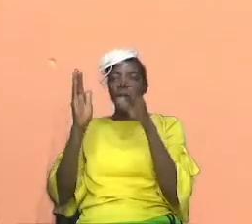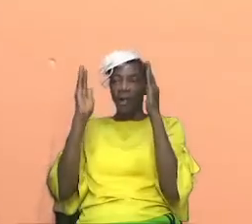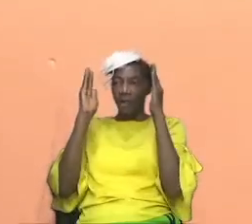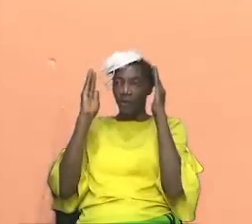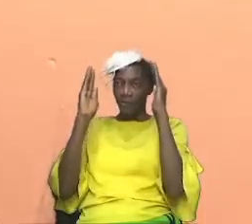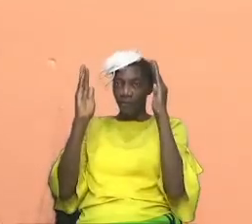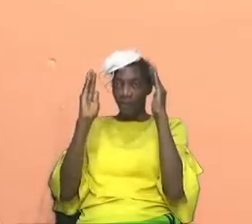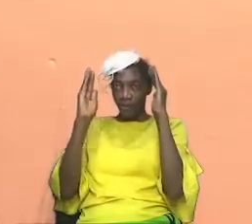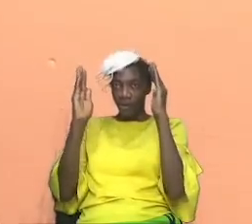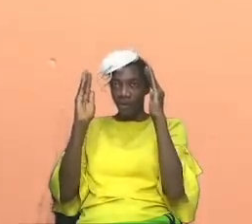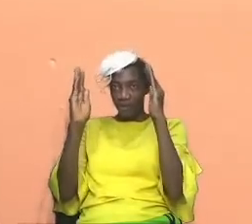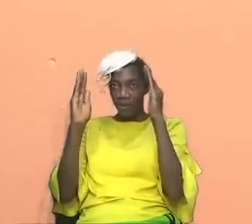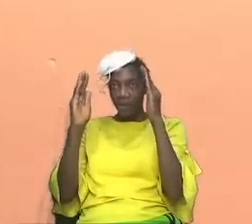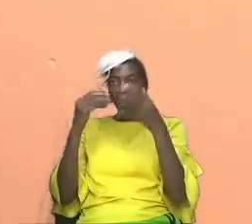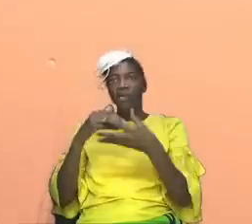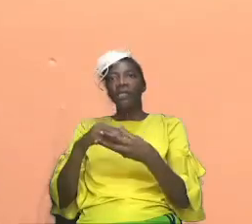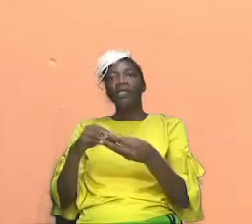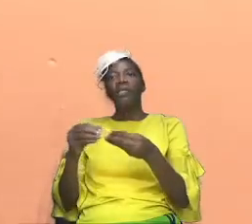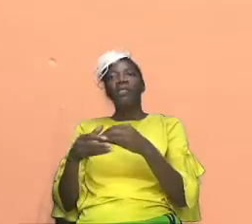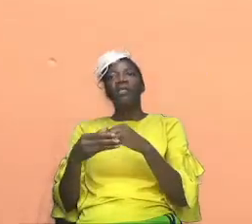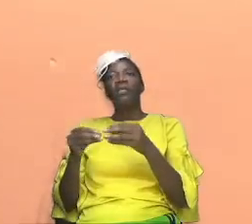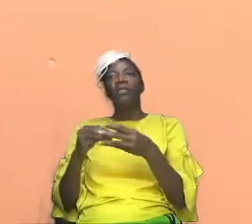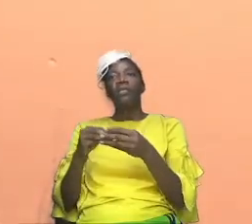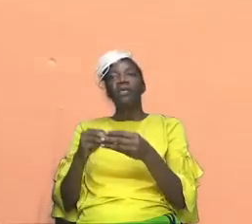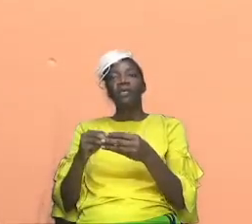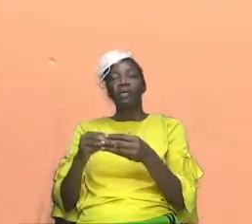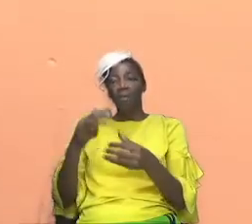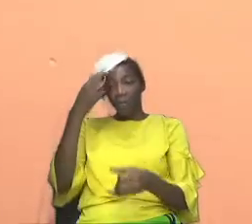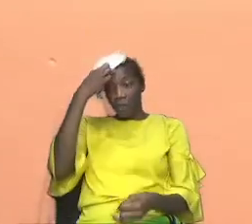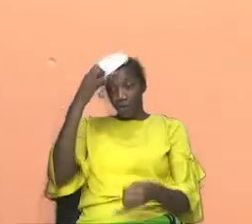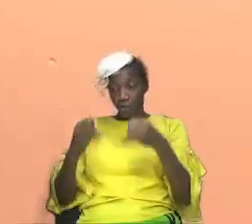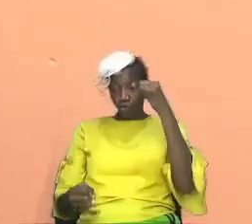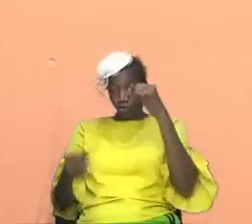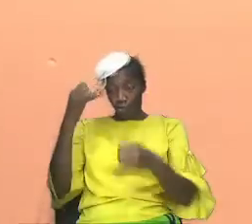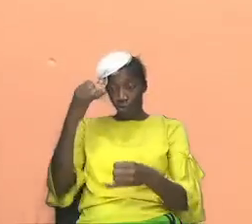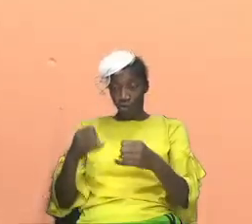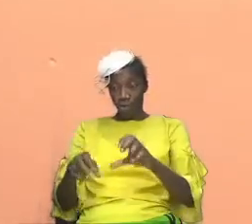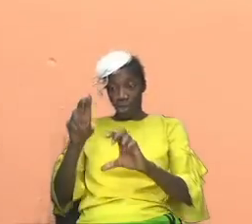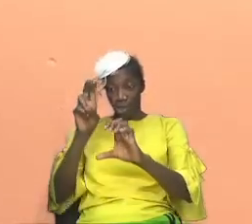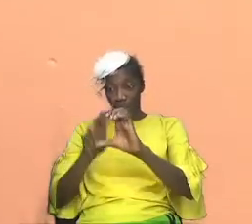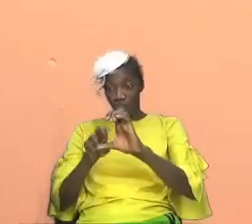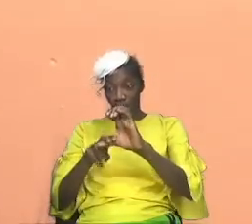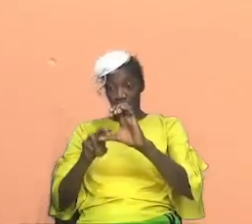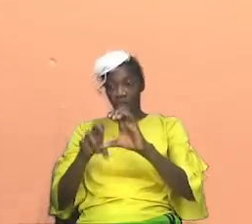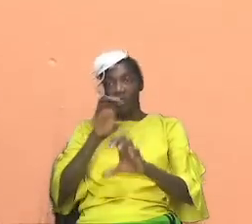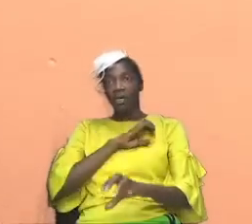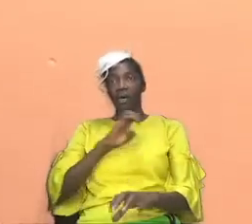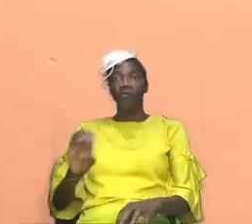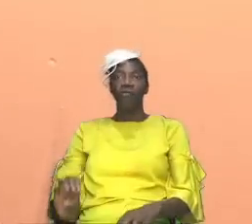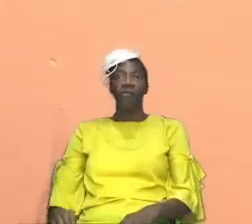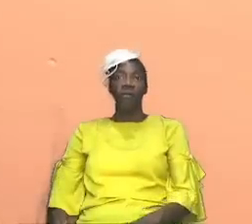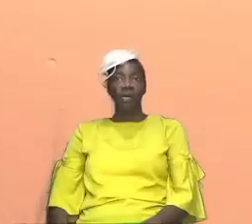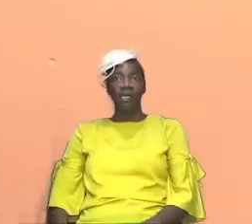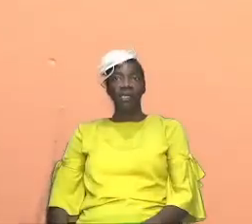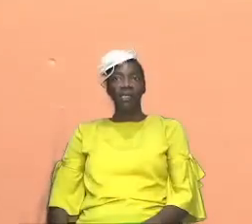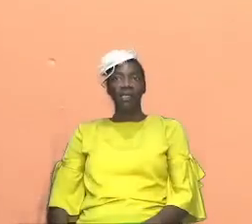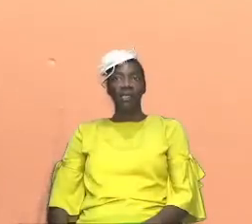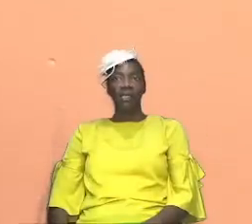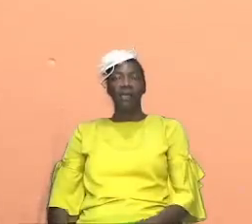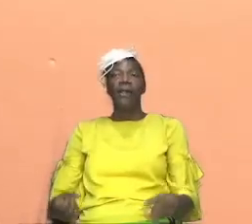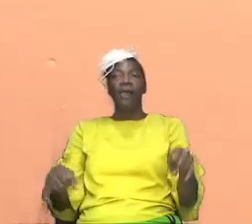the sub-theme, the judgment seat of Christ, and it is important that